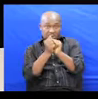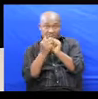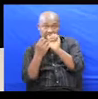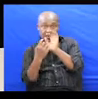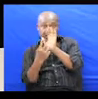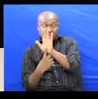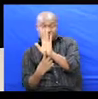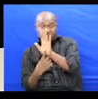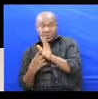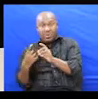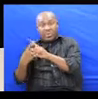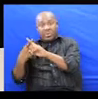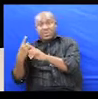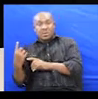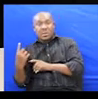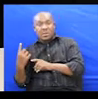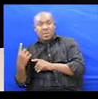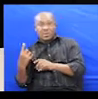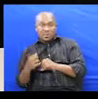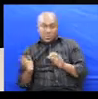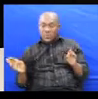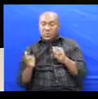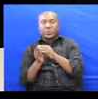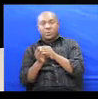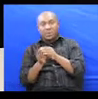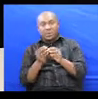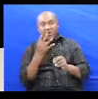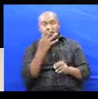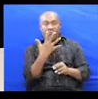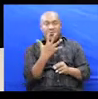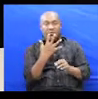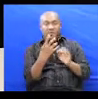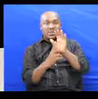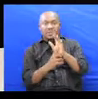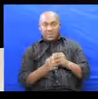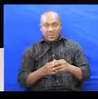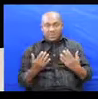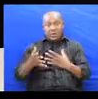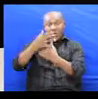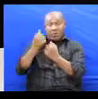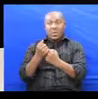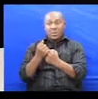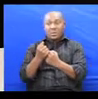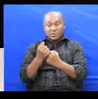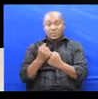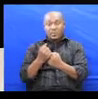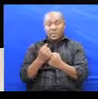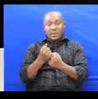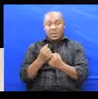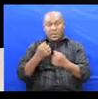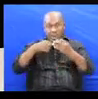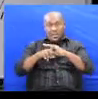mole. And since we have the molar mass and we have concentration, now we can plug the numbers